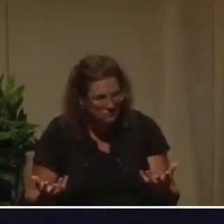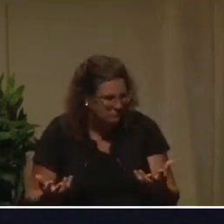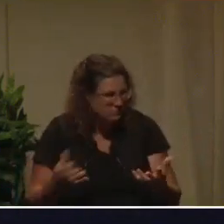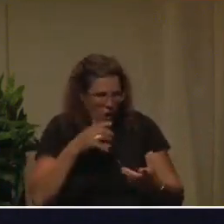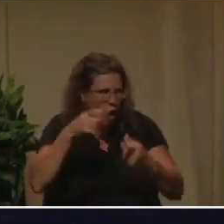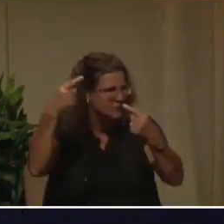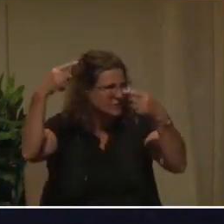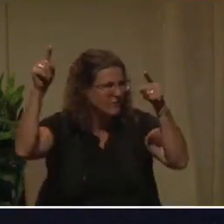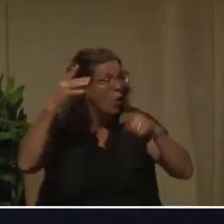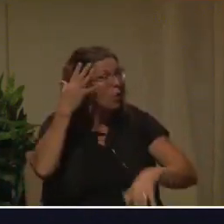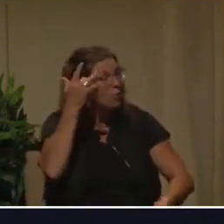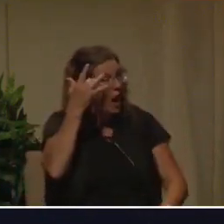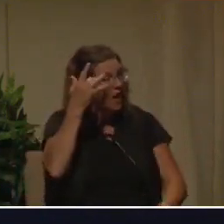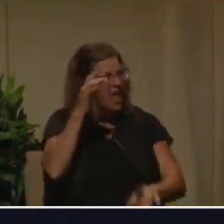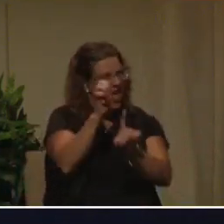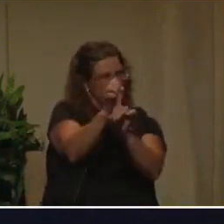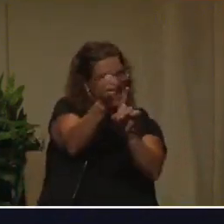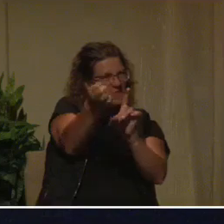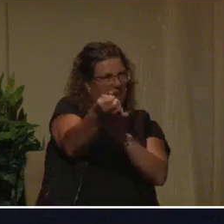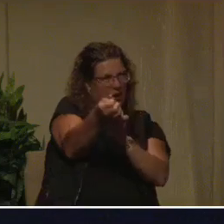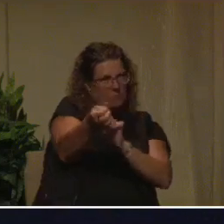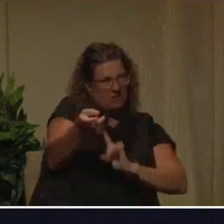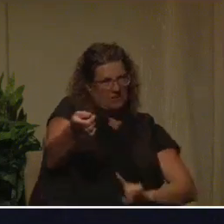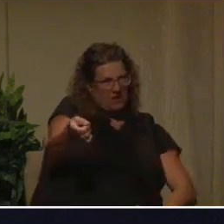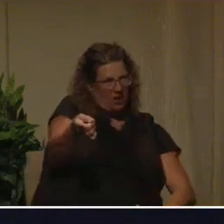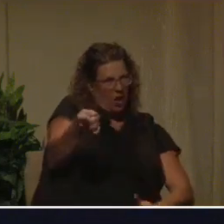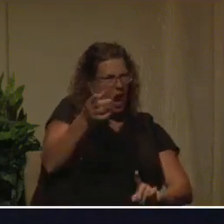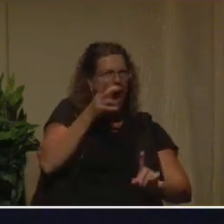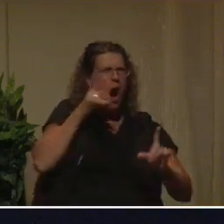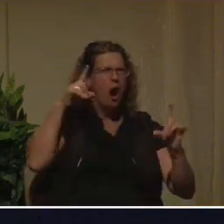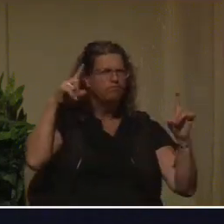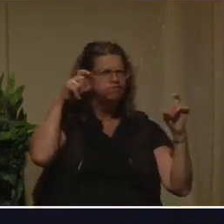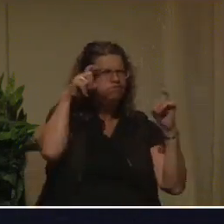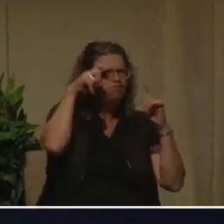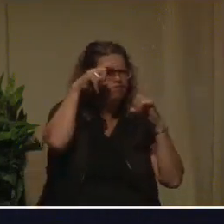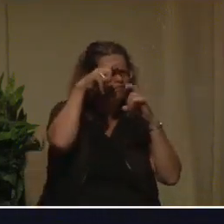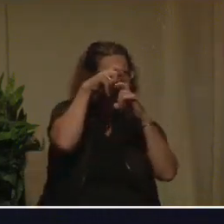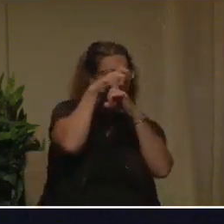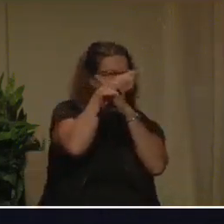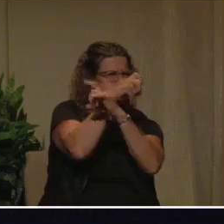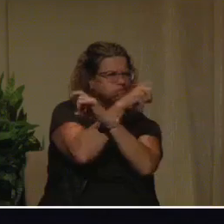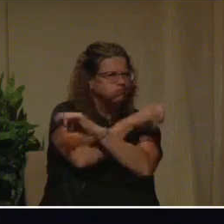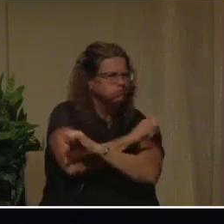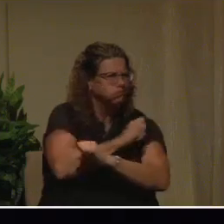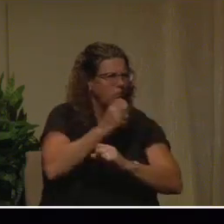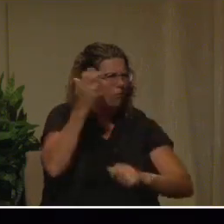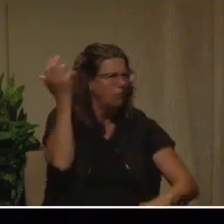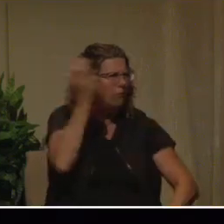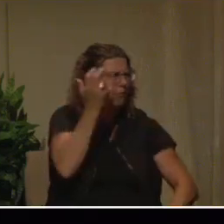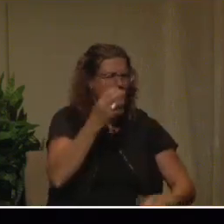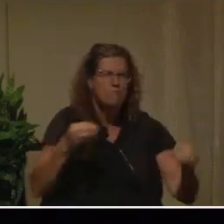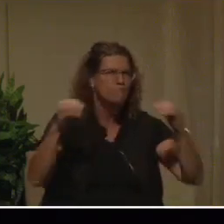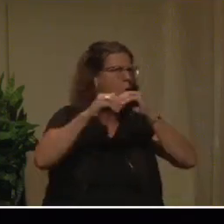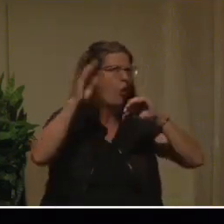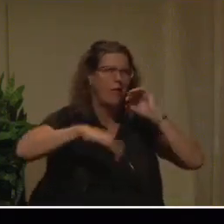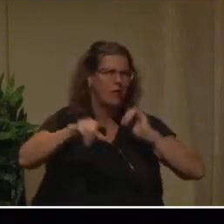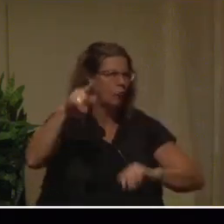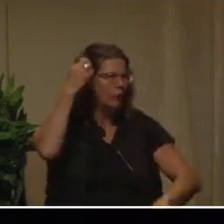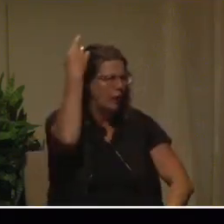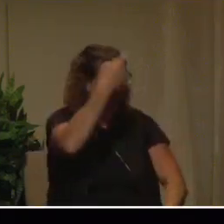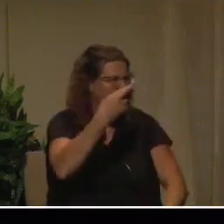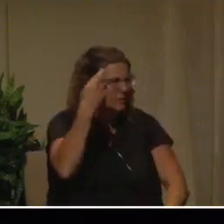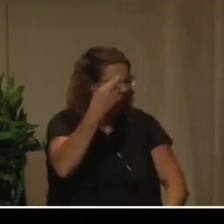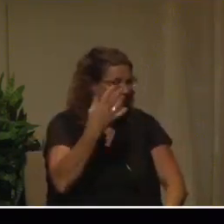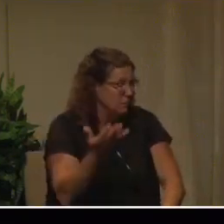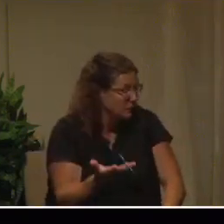the environment is a whole lot more complex than they ever realized. For example, who'd have